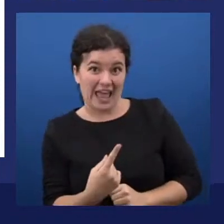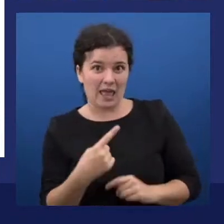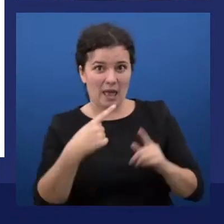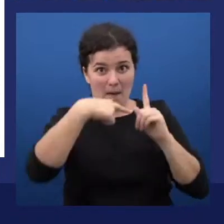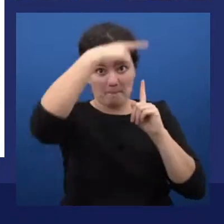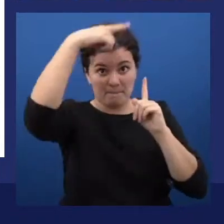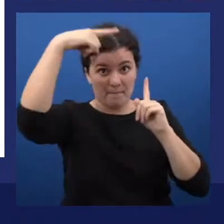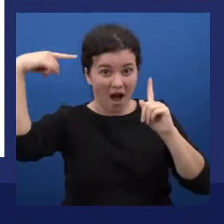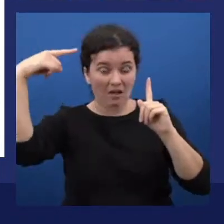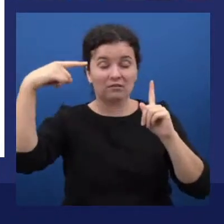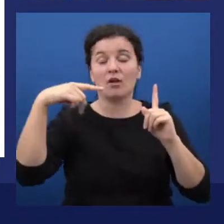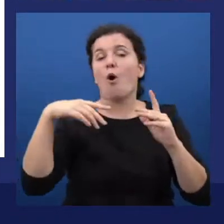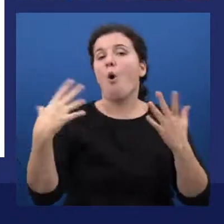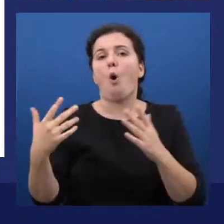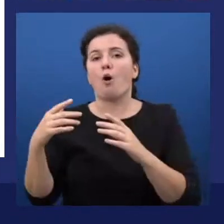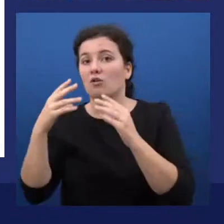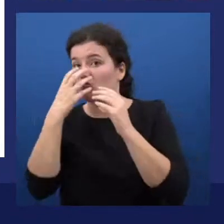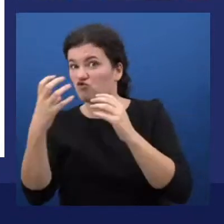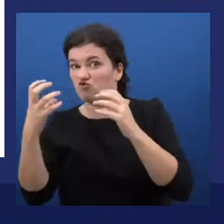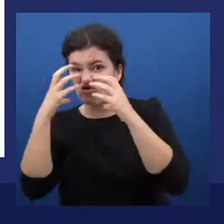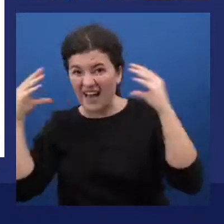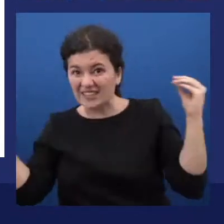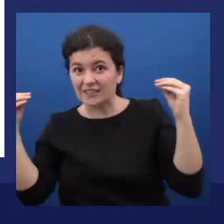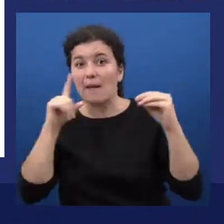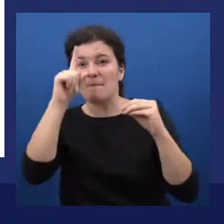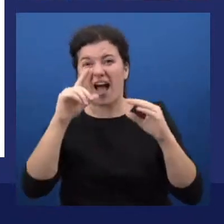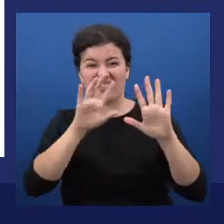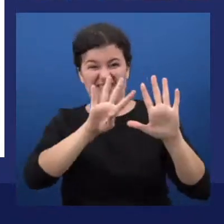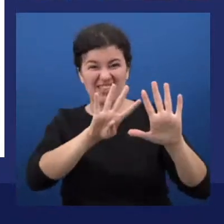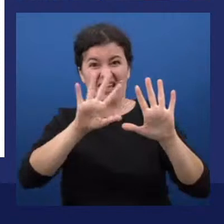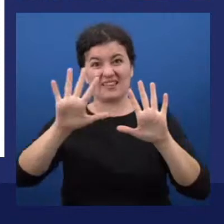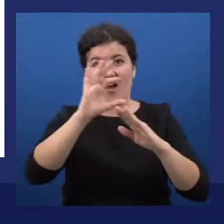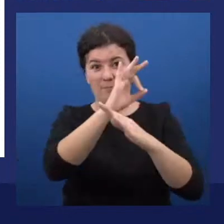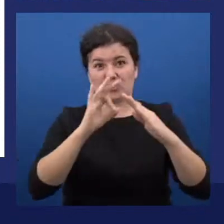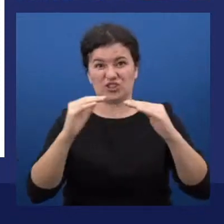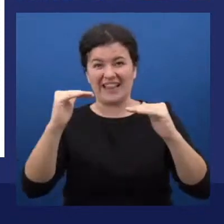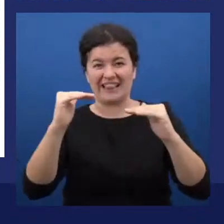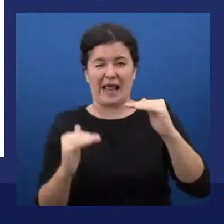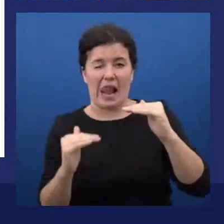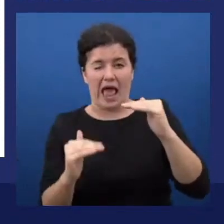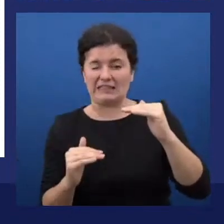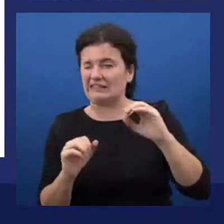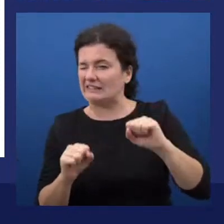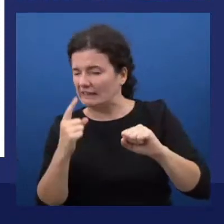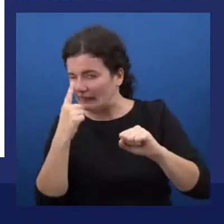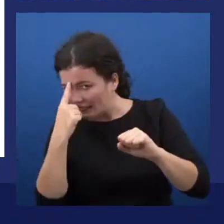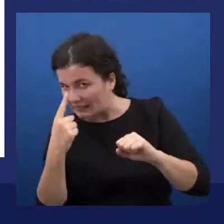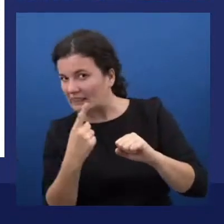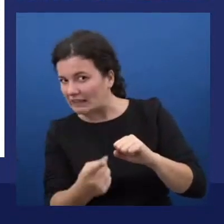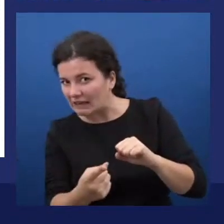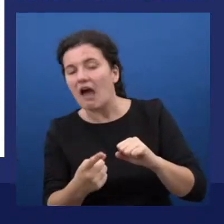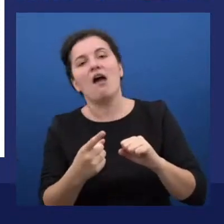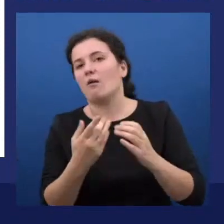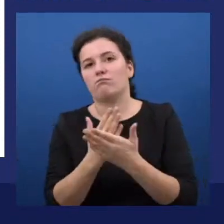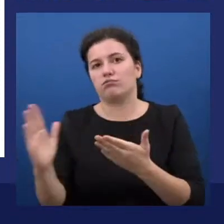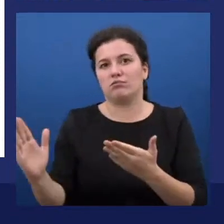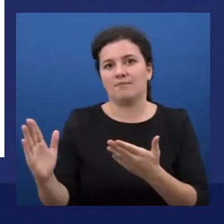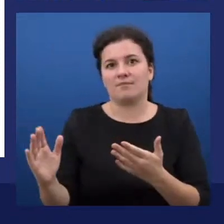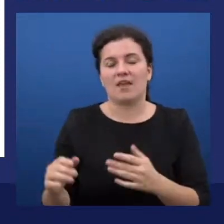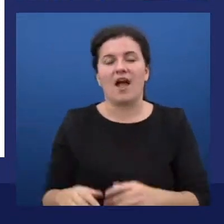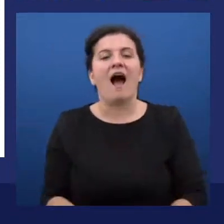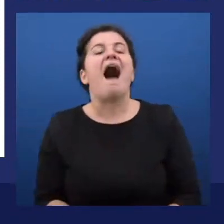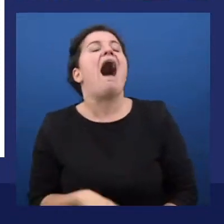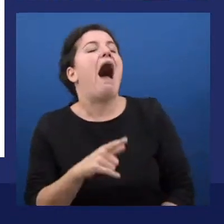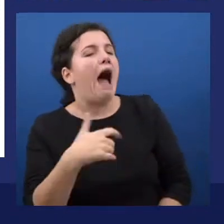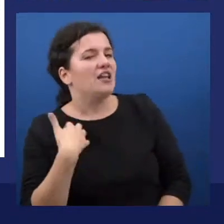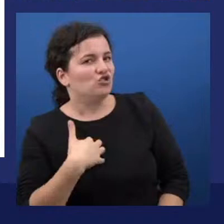And let's reclassify that. That's cool. So basically, this model only knows about what you tell it. And Yes. so if I were